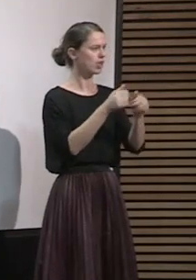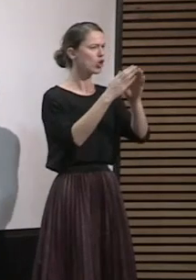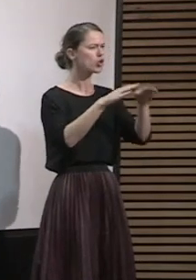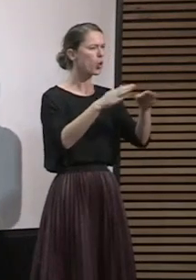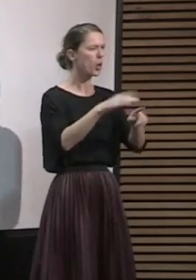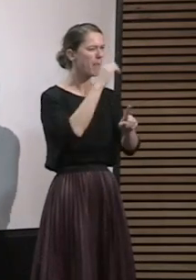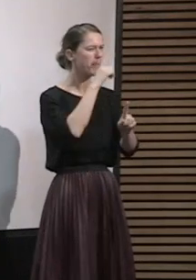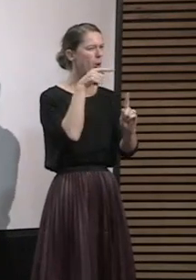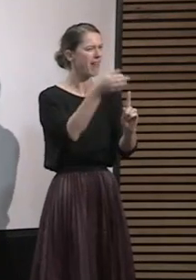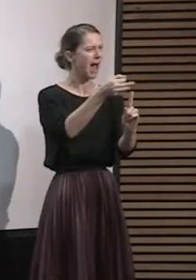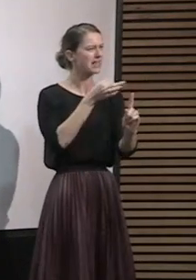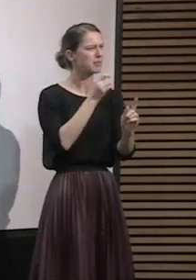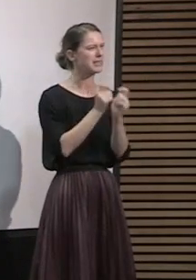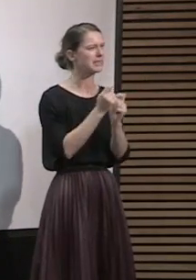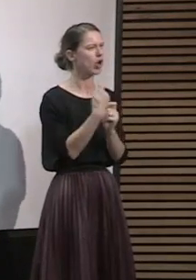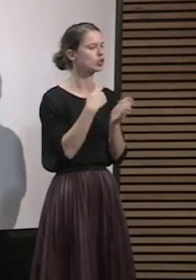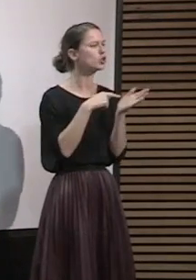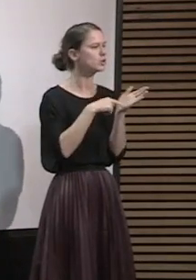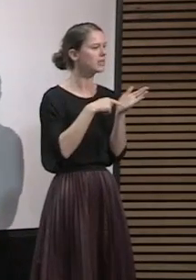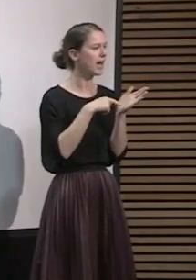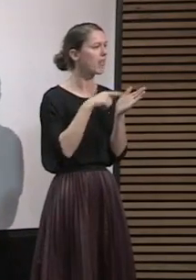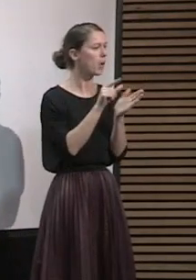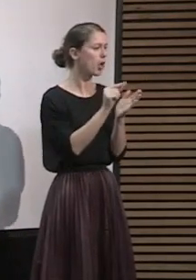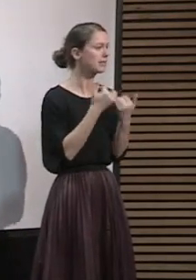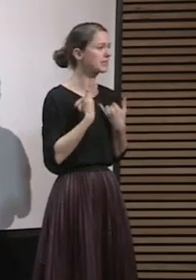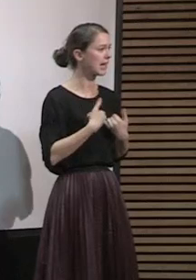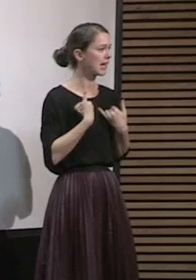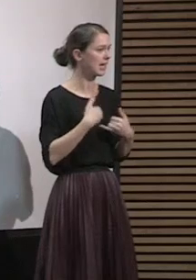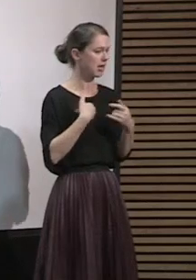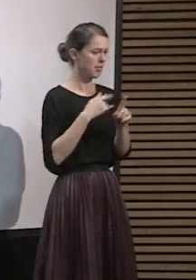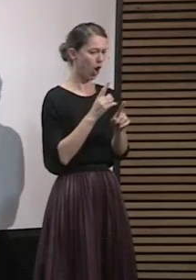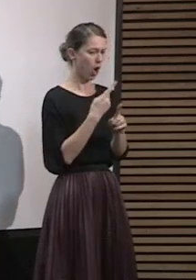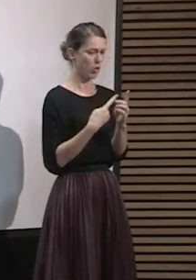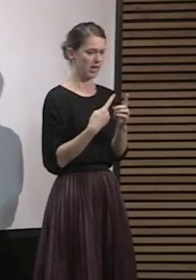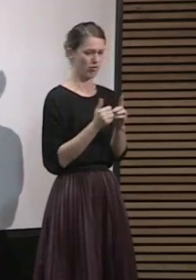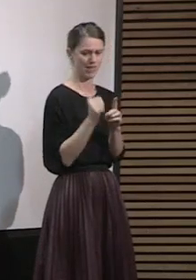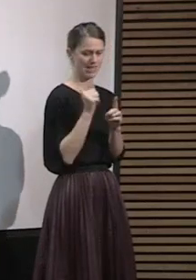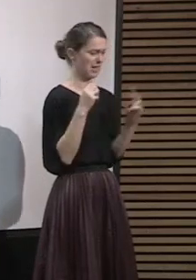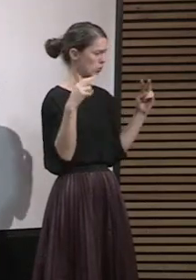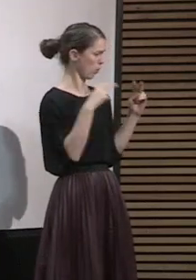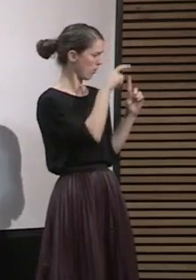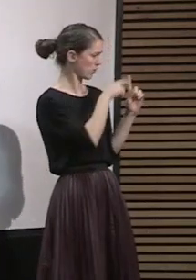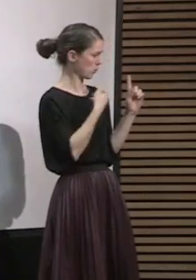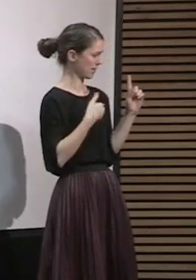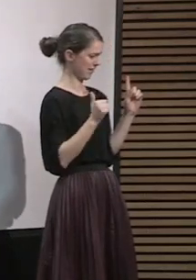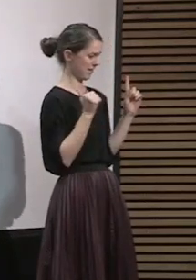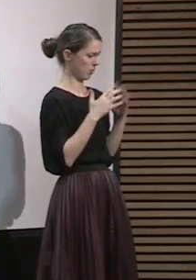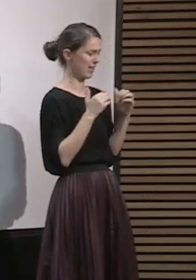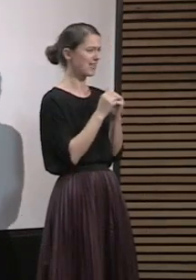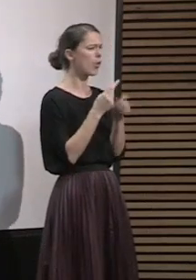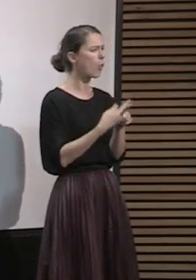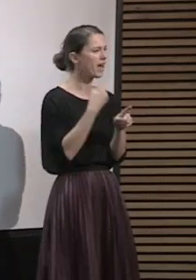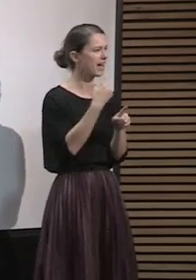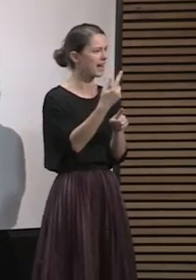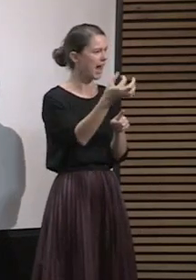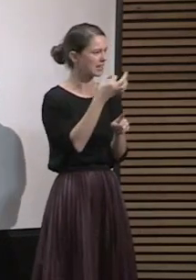to be tested on Tuesday, symptomatic, even though their exposure had just been on the weekend. And so this is a really critical measure